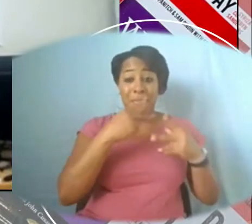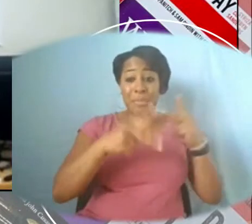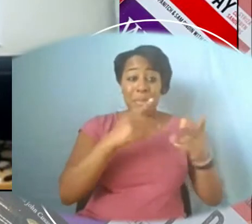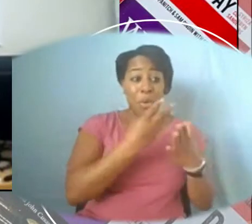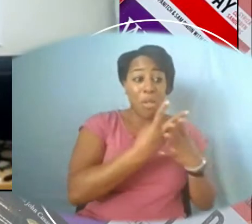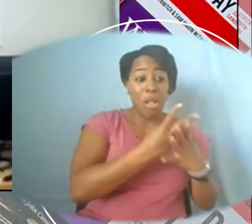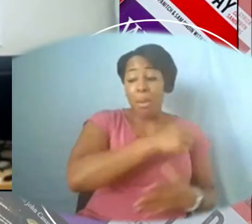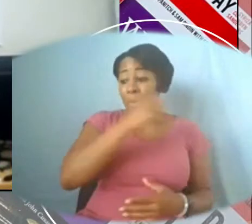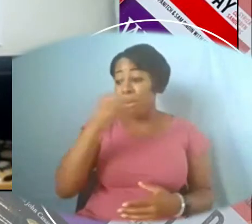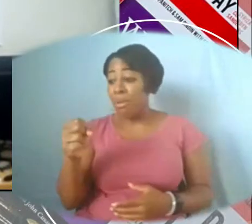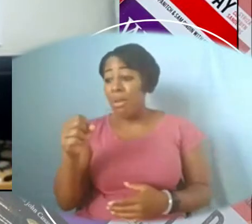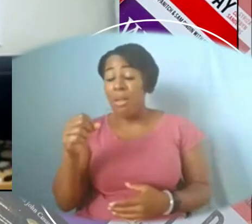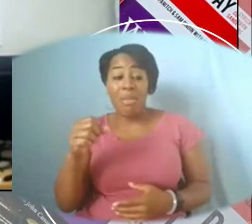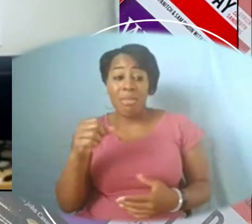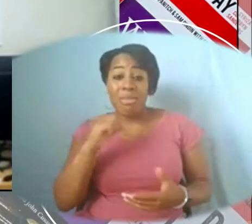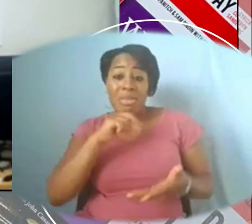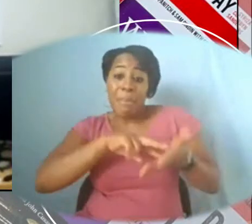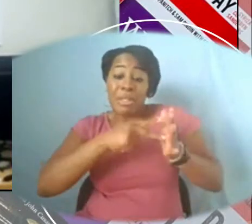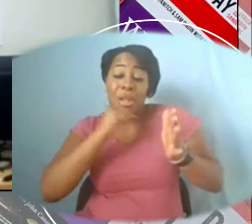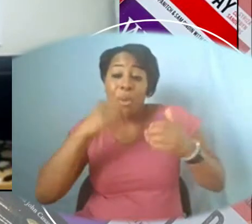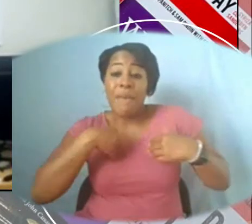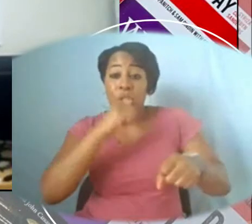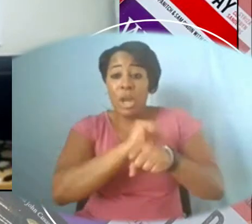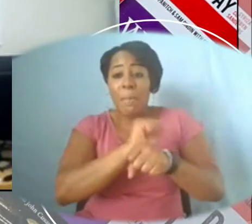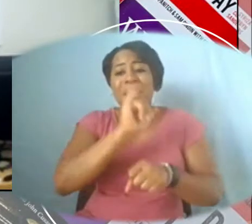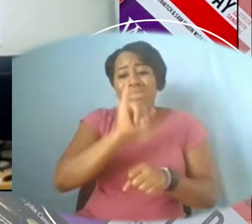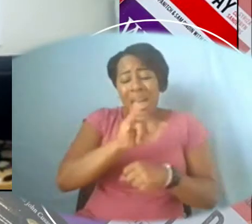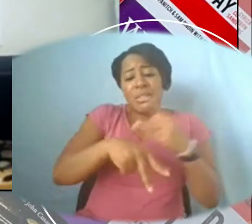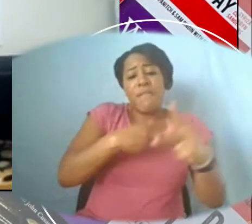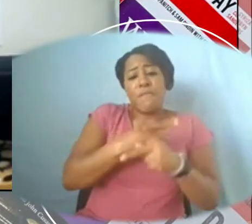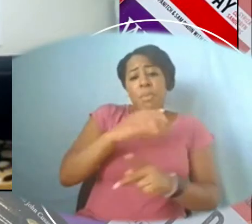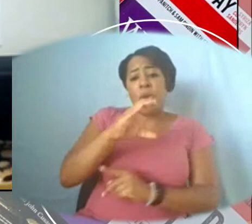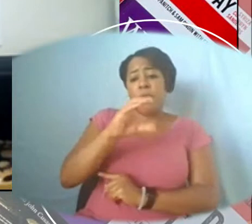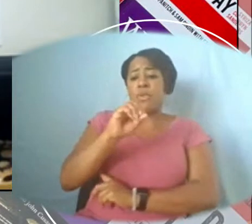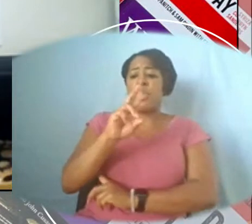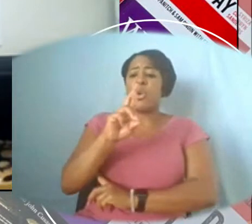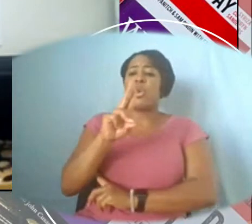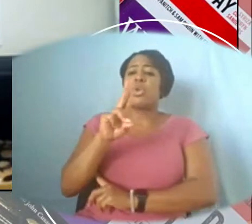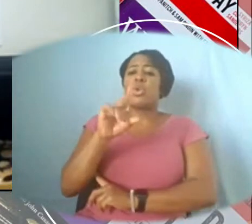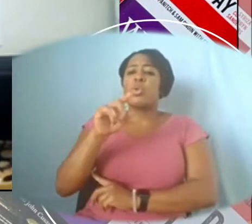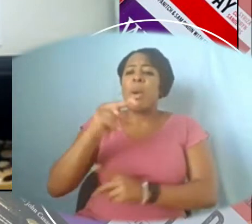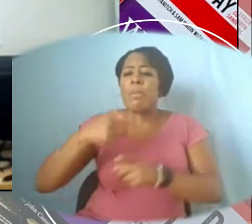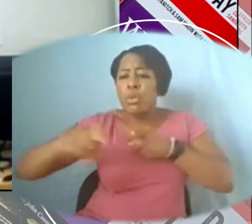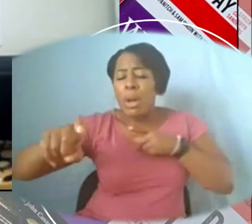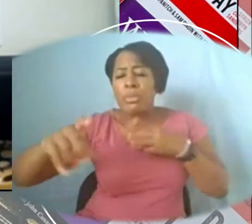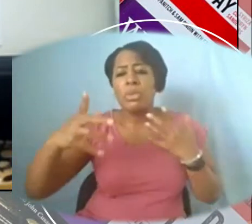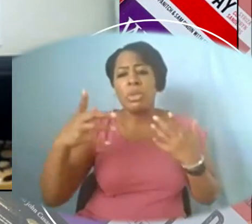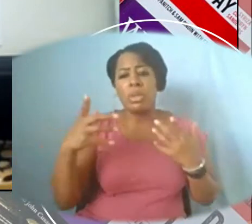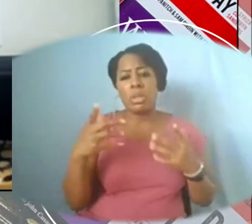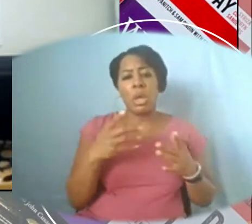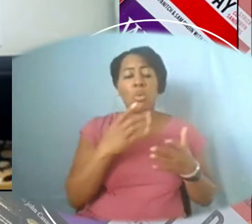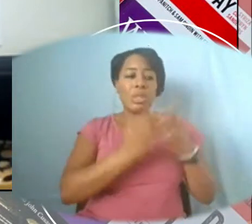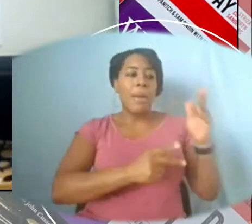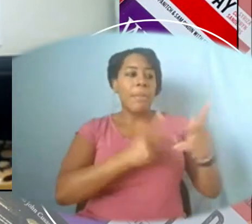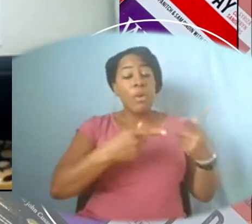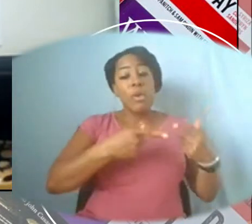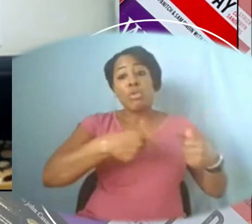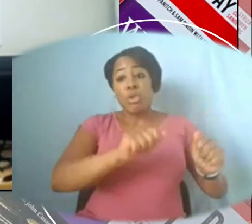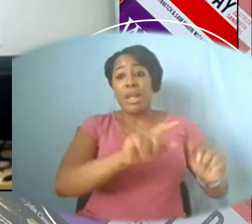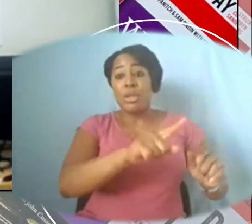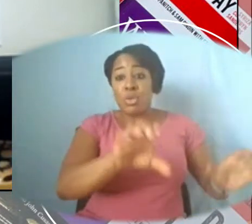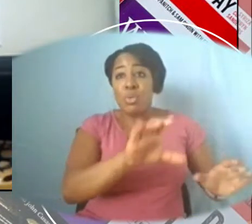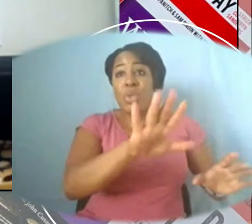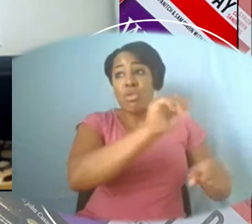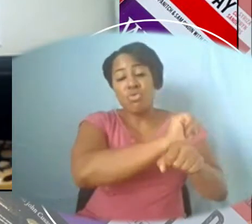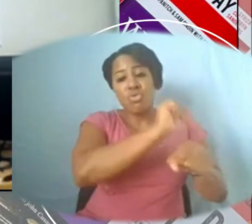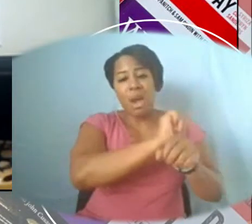of corruption, even if you have good, well-meaning people in these positions trying to do their job, quote unquote. So All of Us or